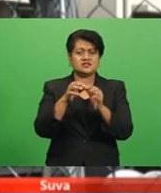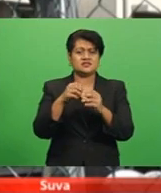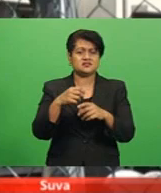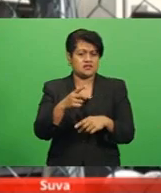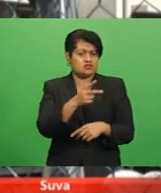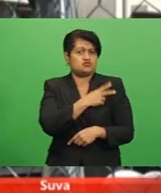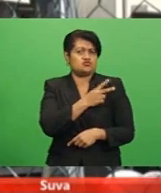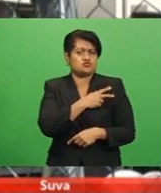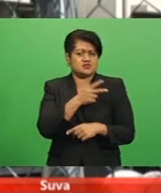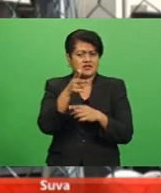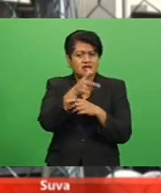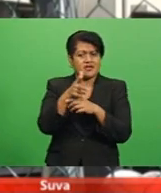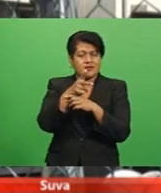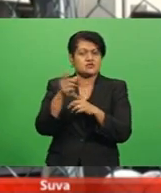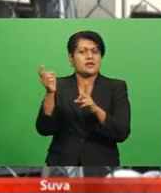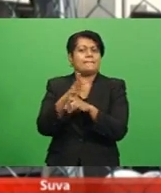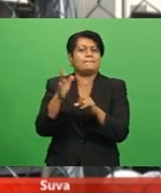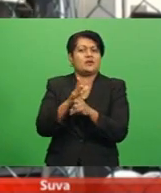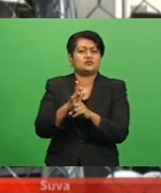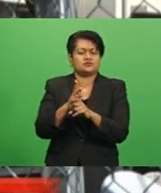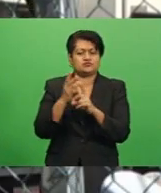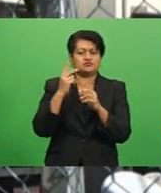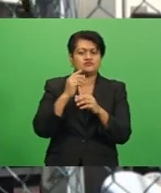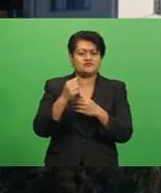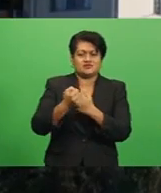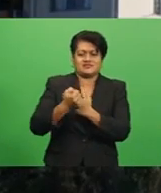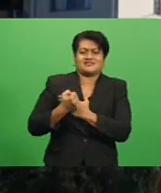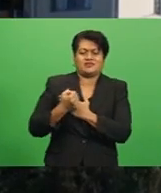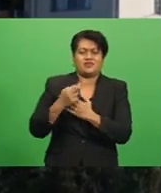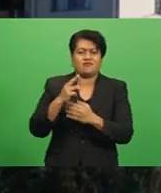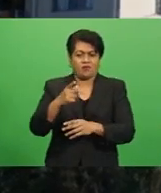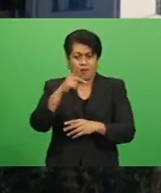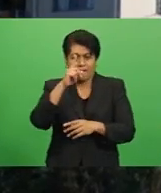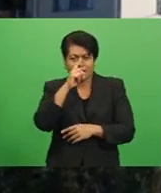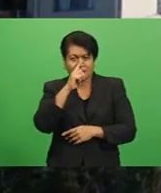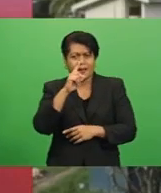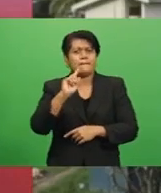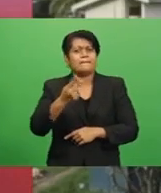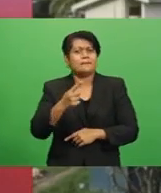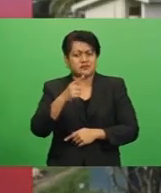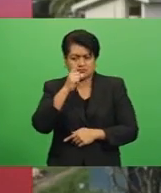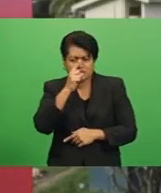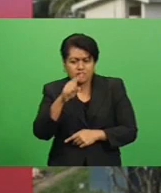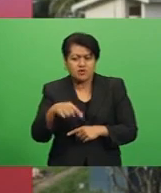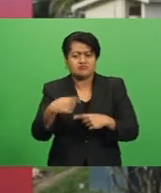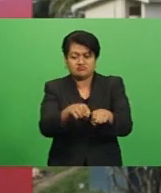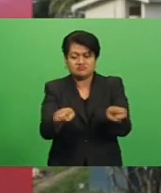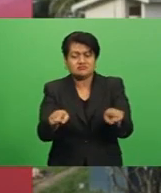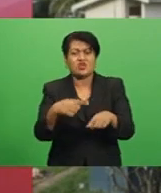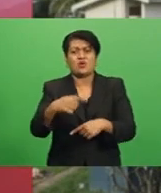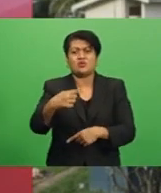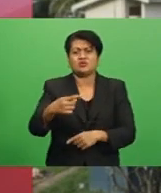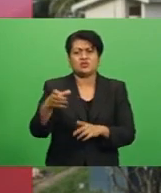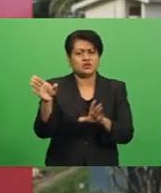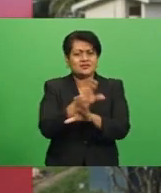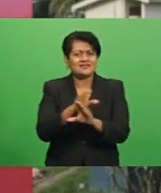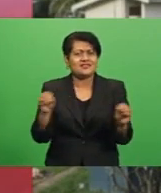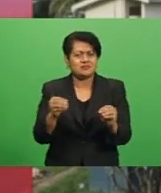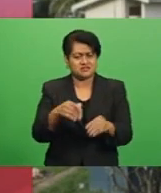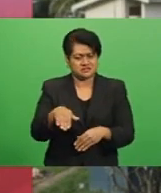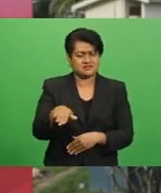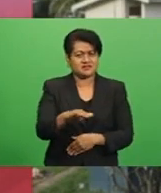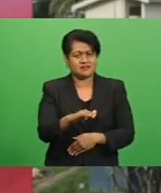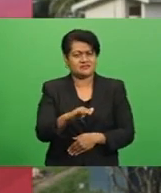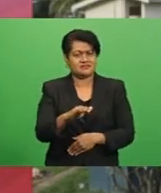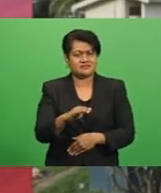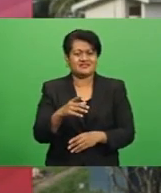cameras are important in safeguarding tenants, but people continue to damage them. In fact, they have damaged